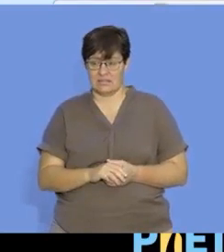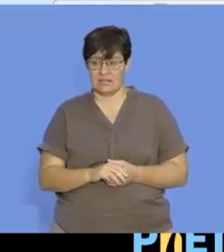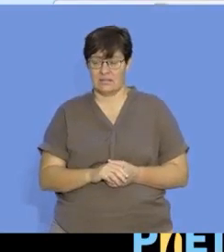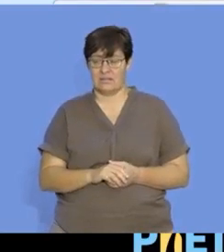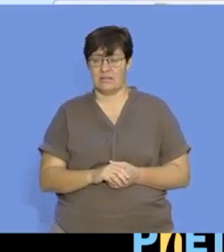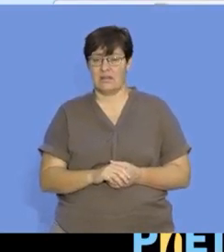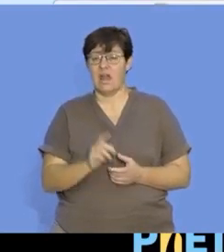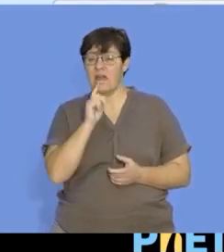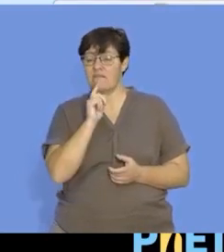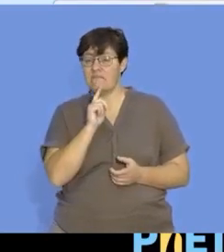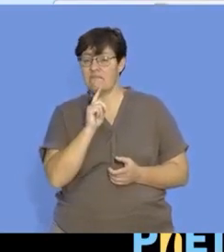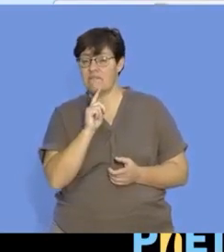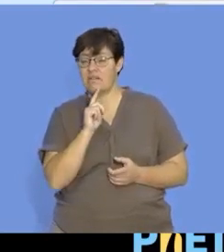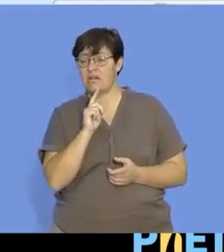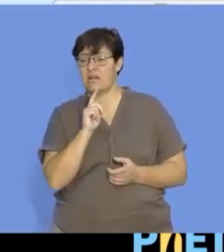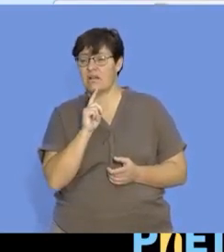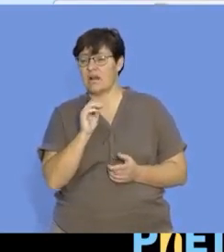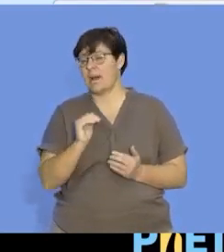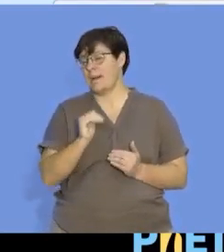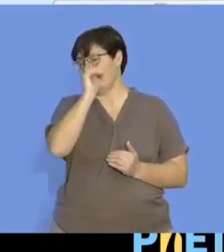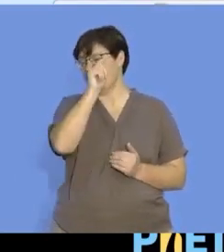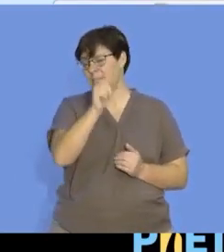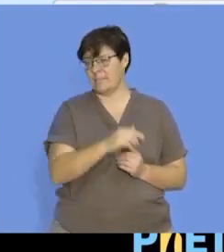up, let's go here.